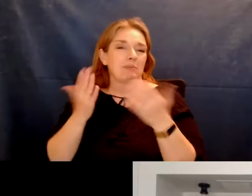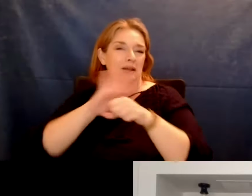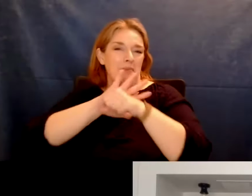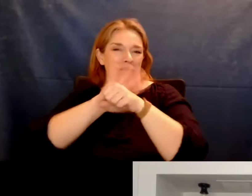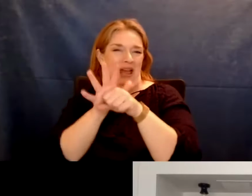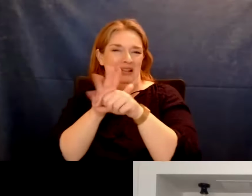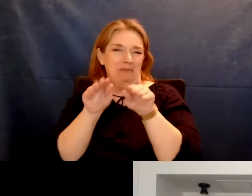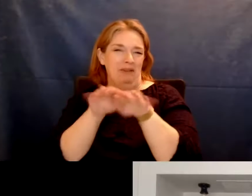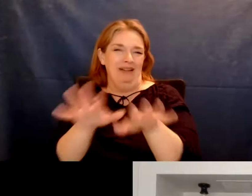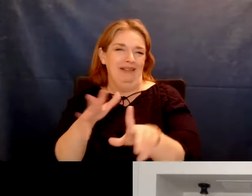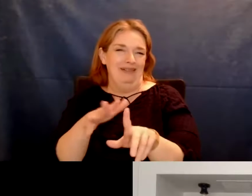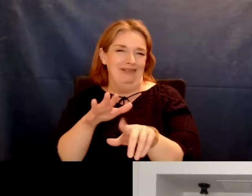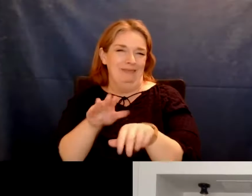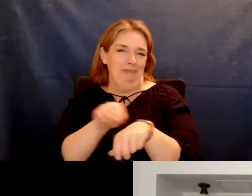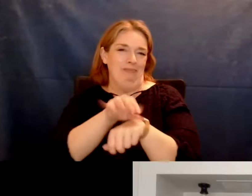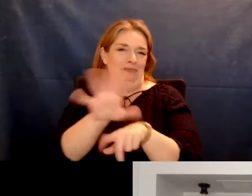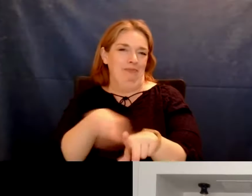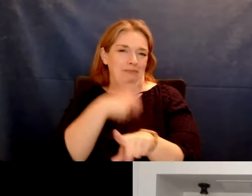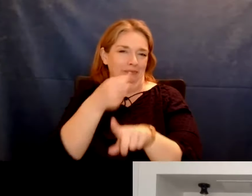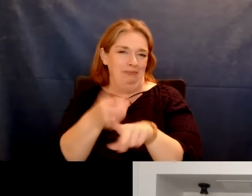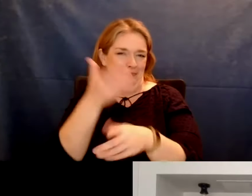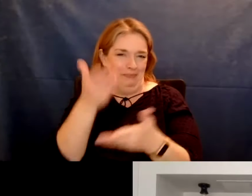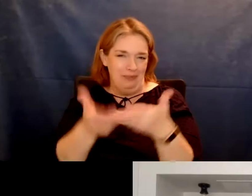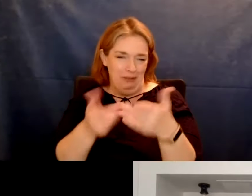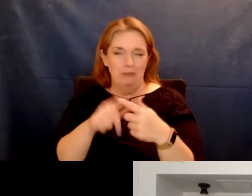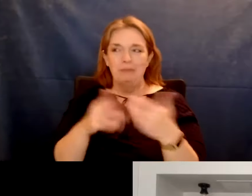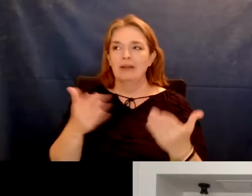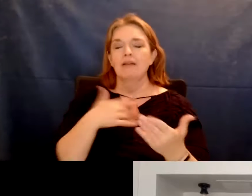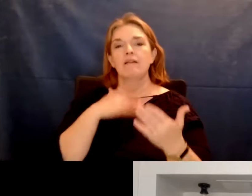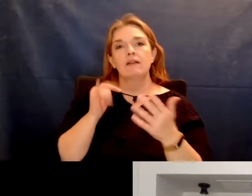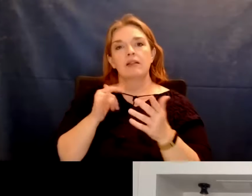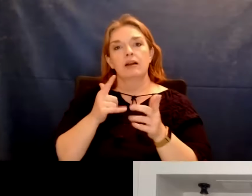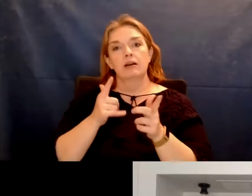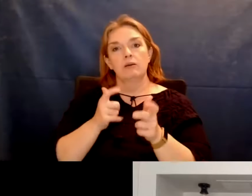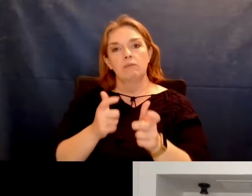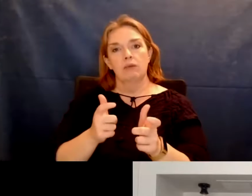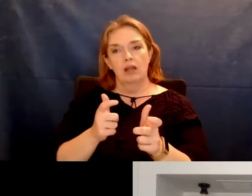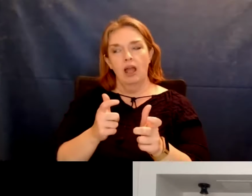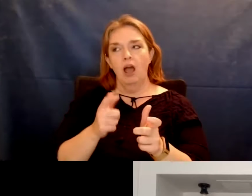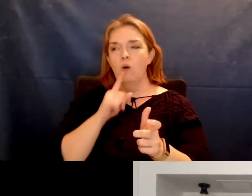not, but the pace of things here has very much been to my liking.